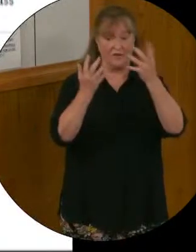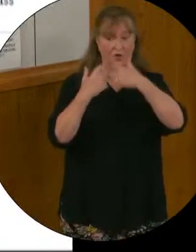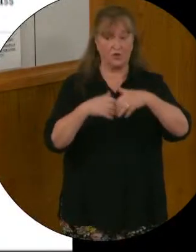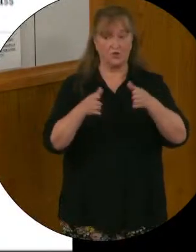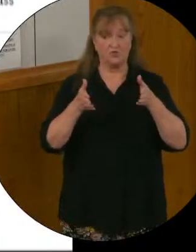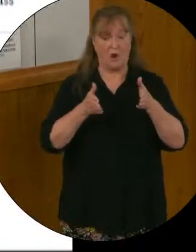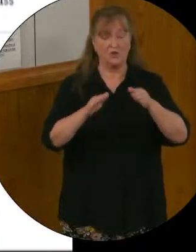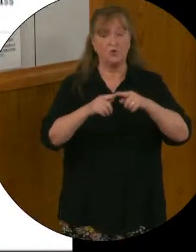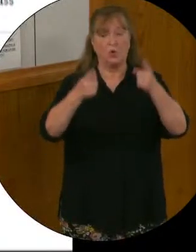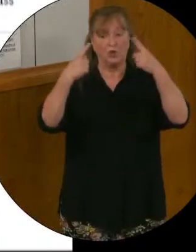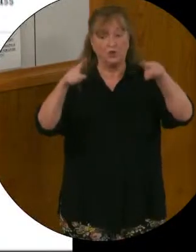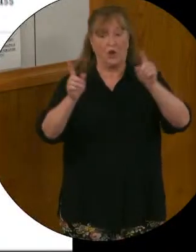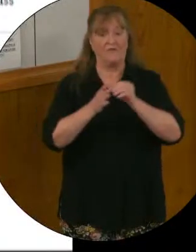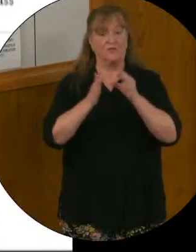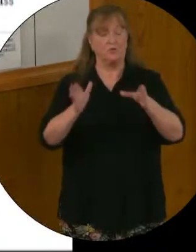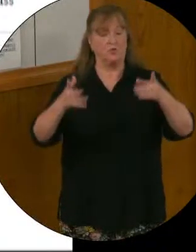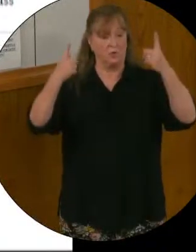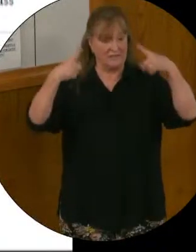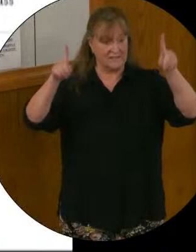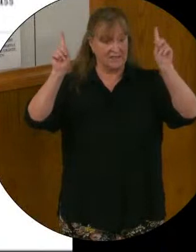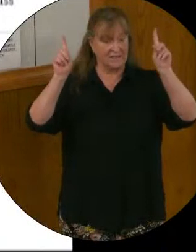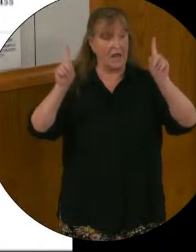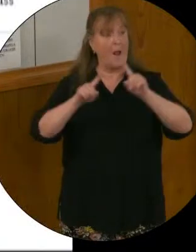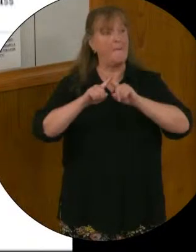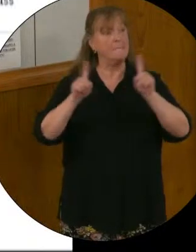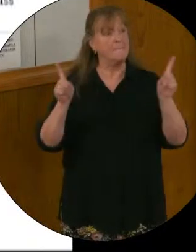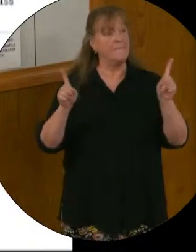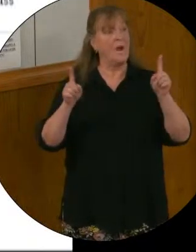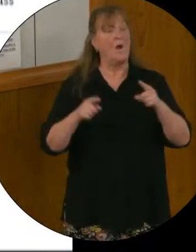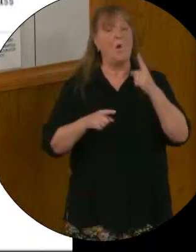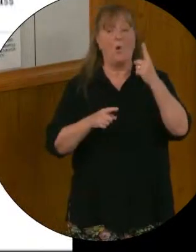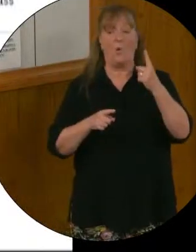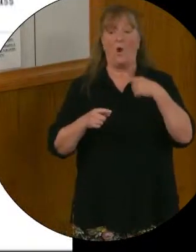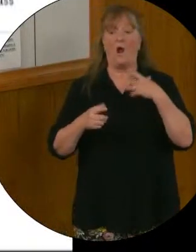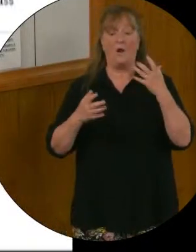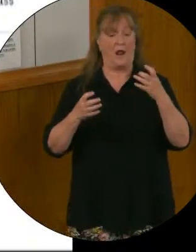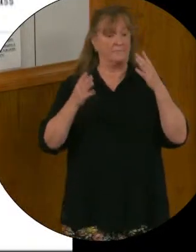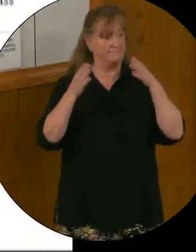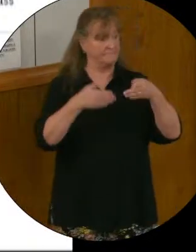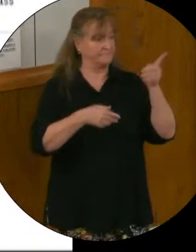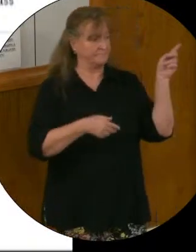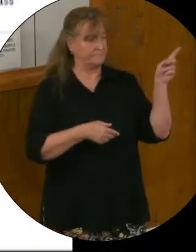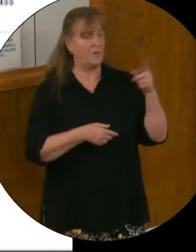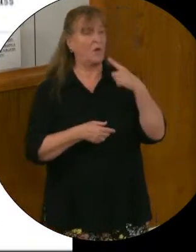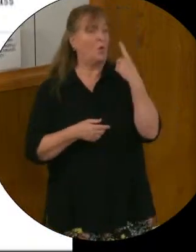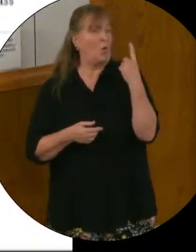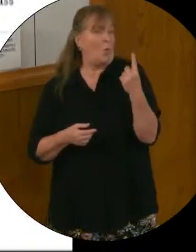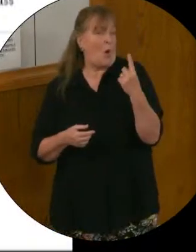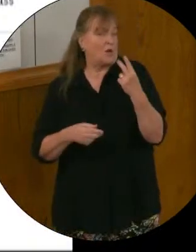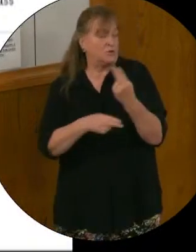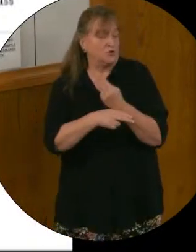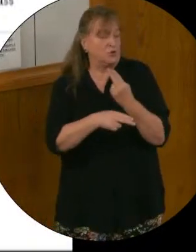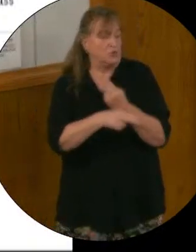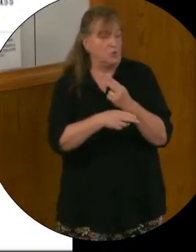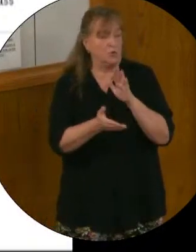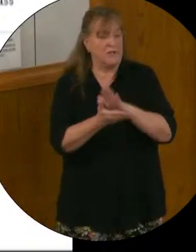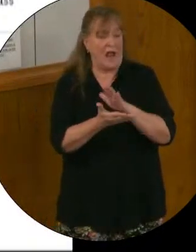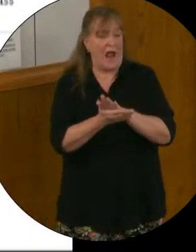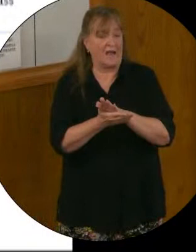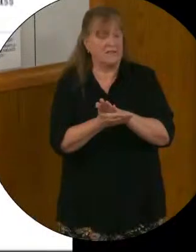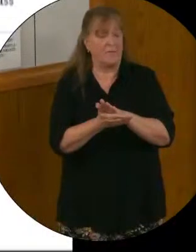to achieve student success, but I'm going to highlight just a few. One of them is to use academic